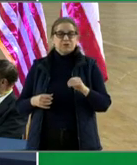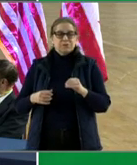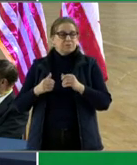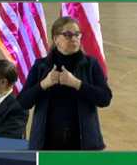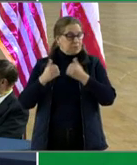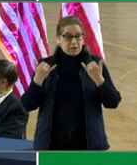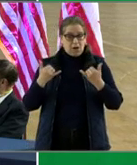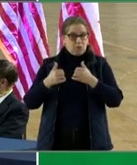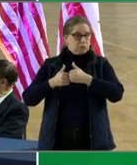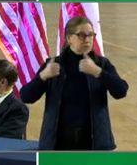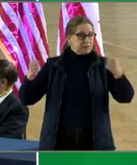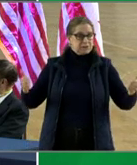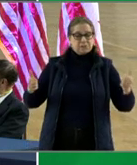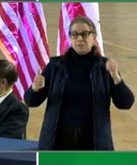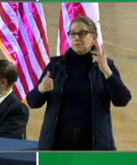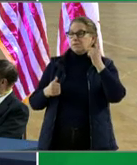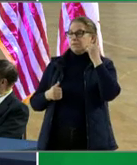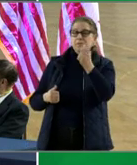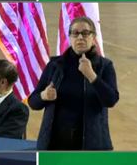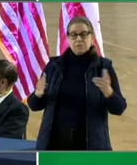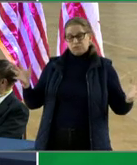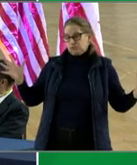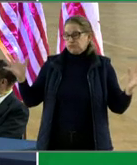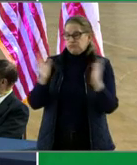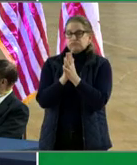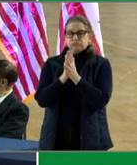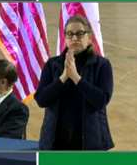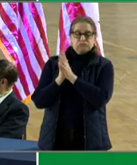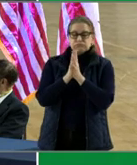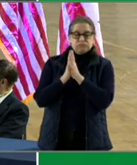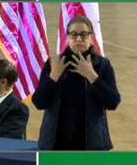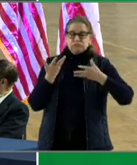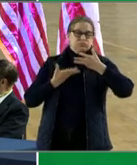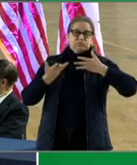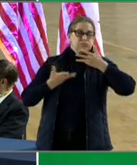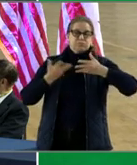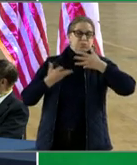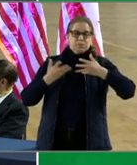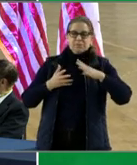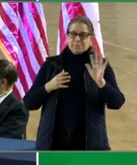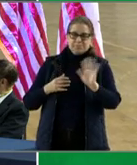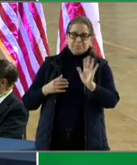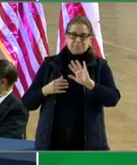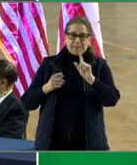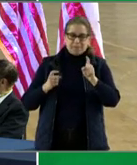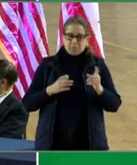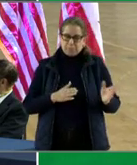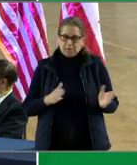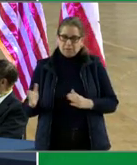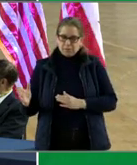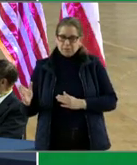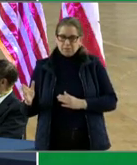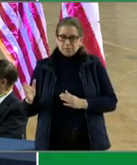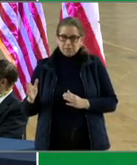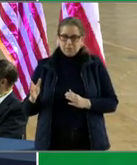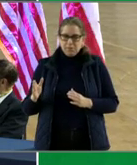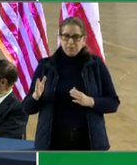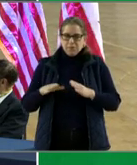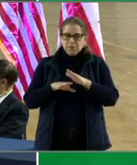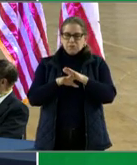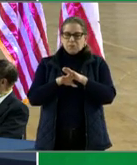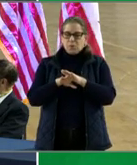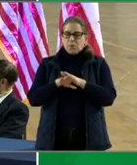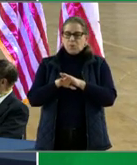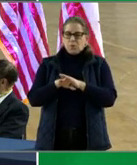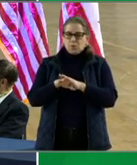of the professionals now are thinking through ways that life could shortly get back to normal, but not all